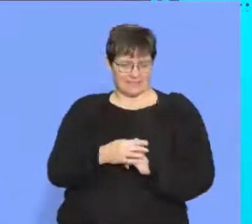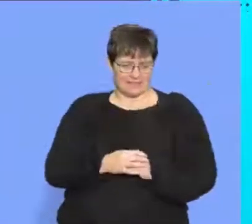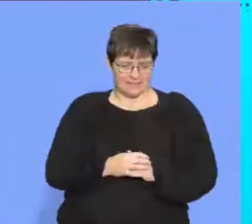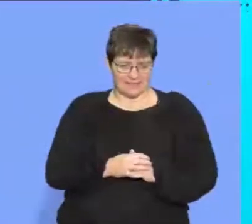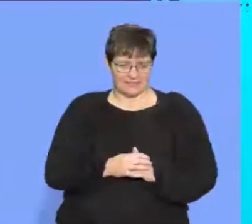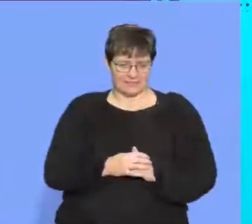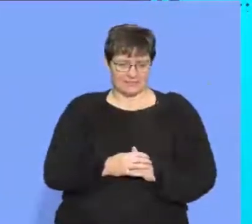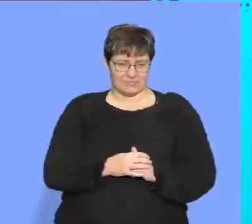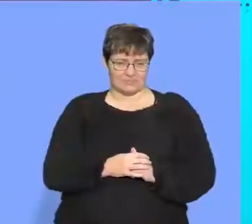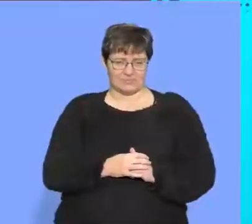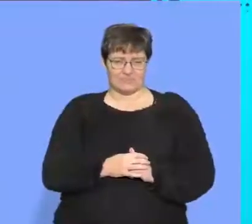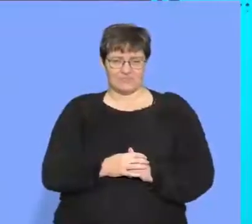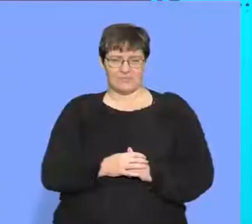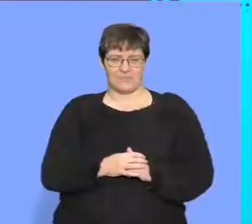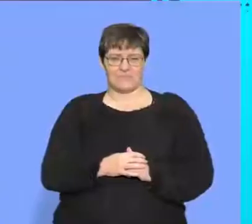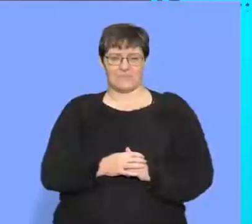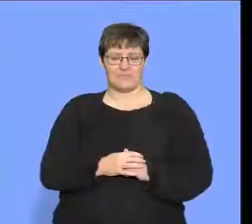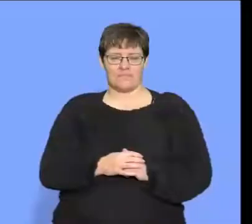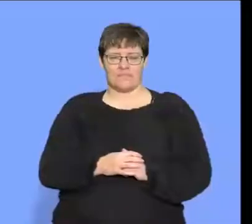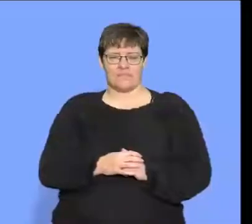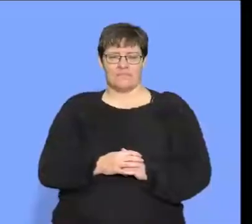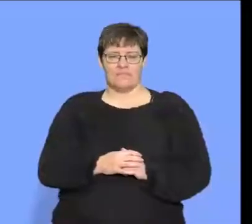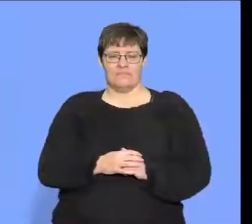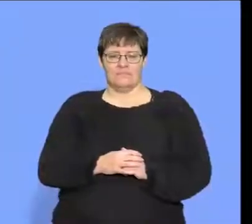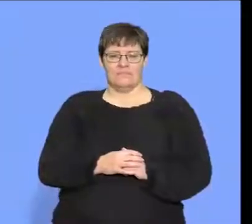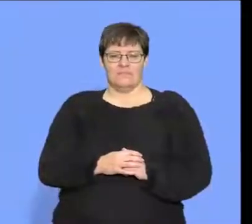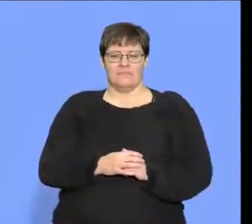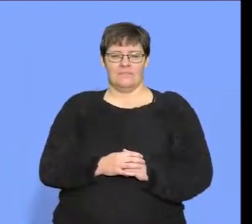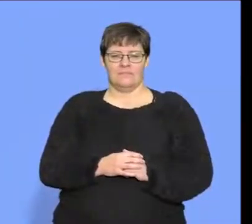numbers associated with the speed of light.